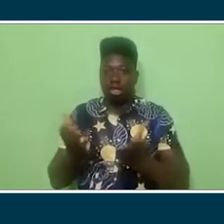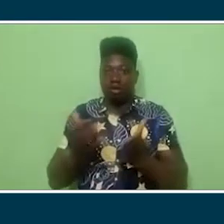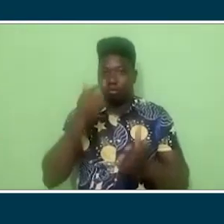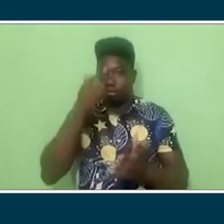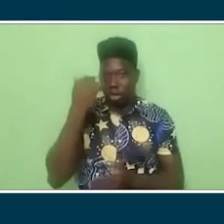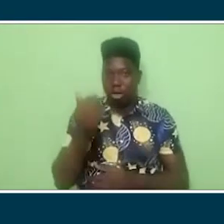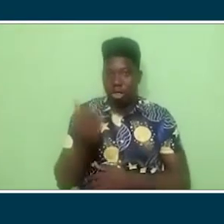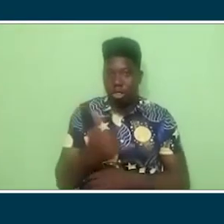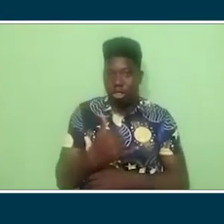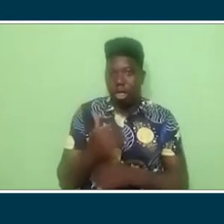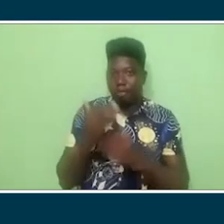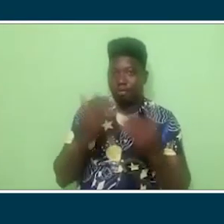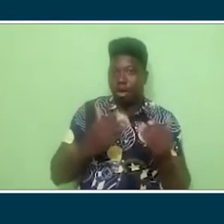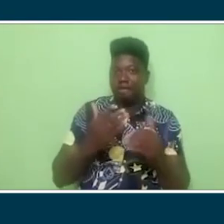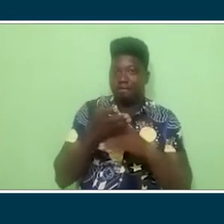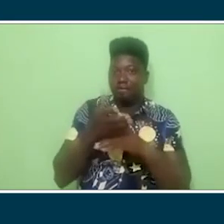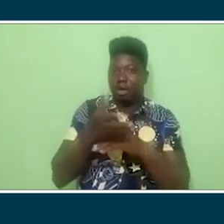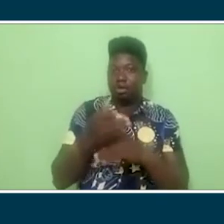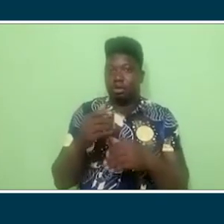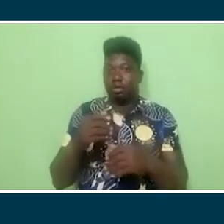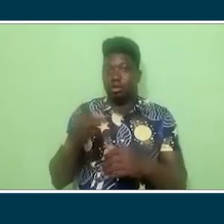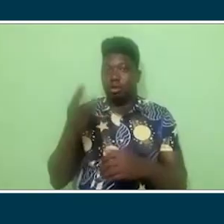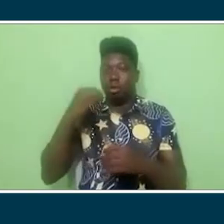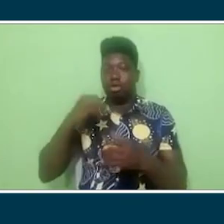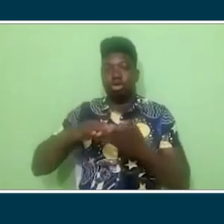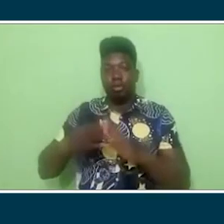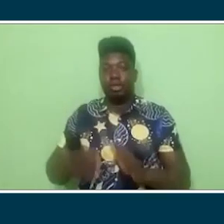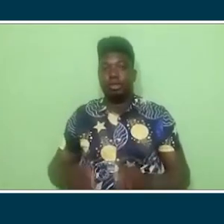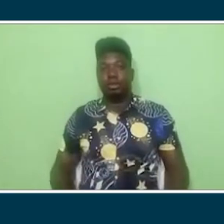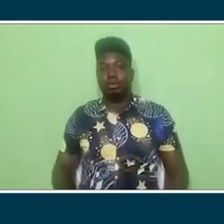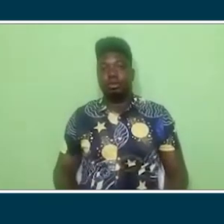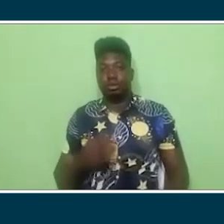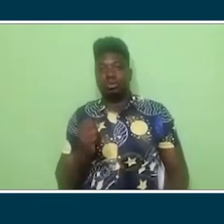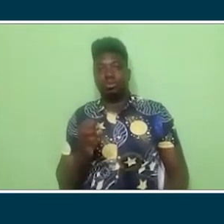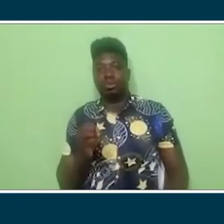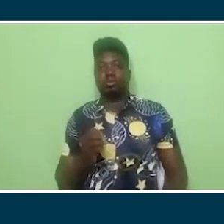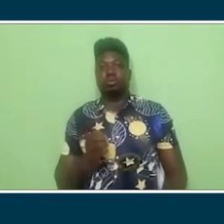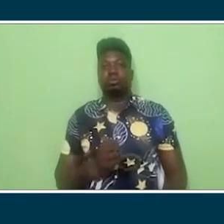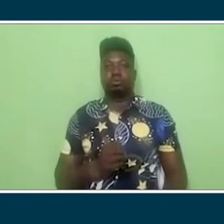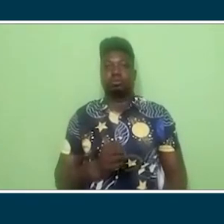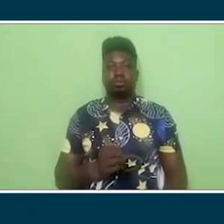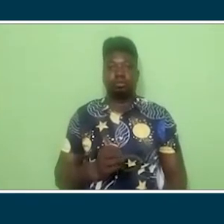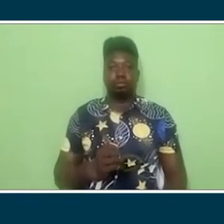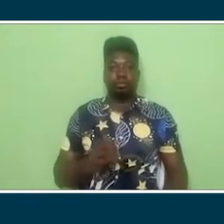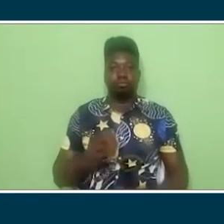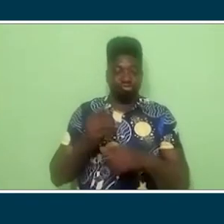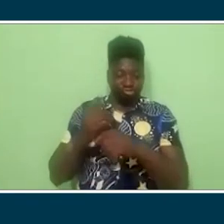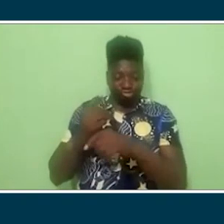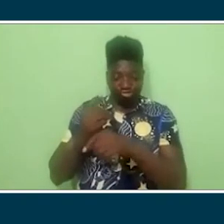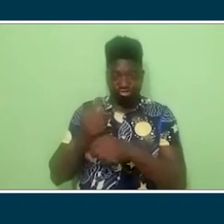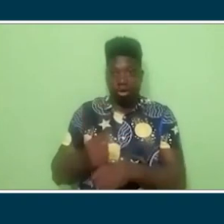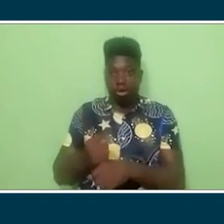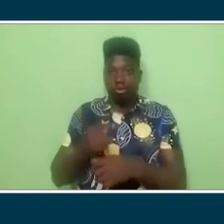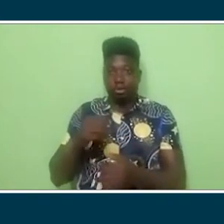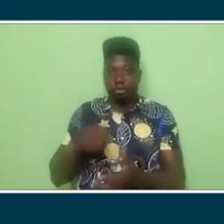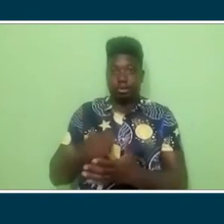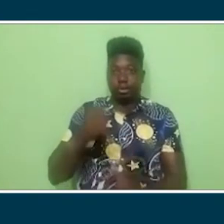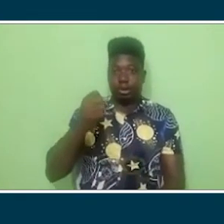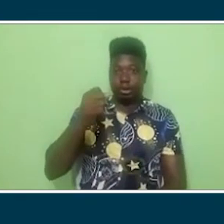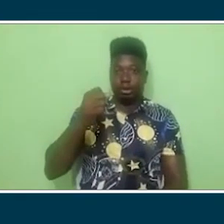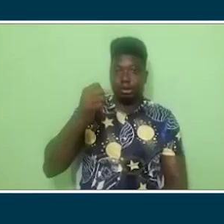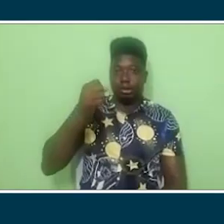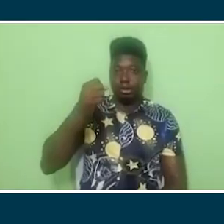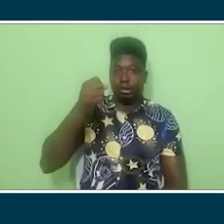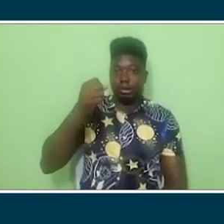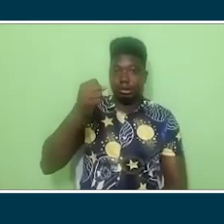was in the community. So in the Zapatista tradition in southern Mexico, there is a process where it's